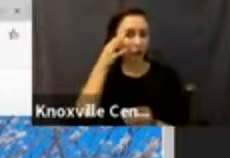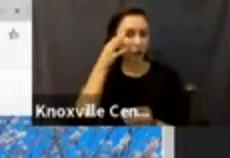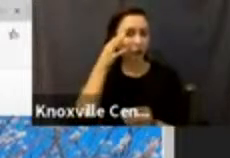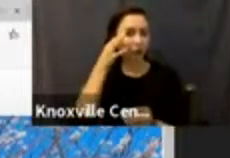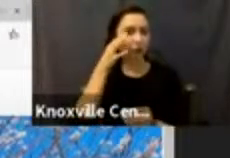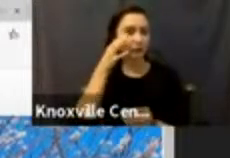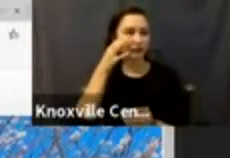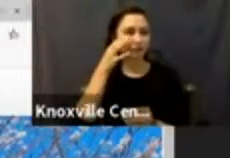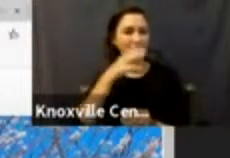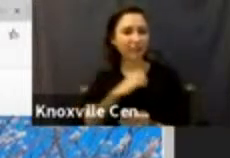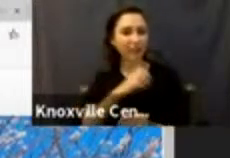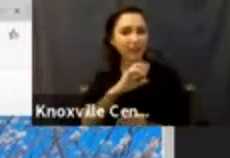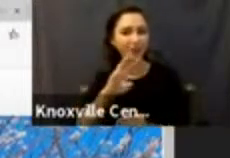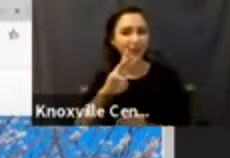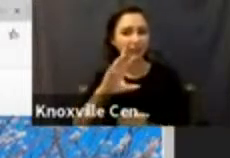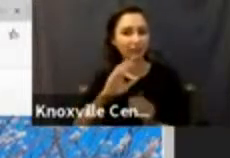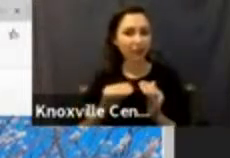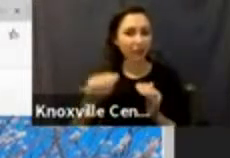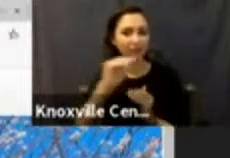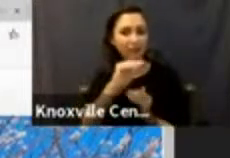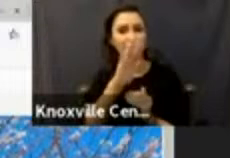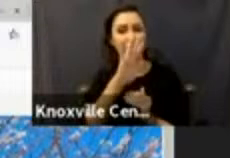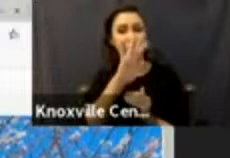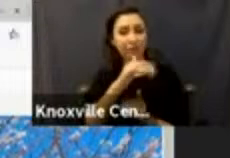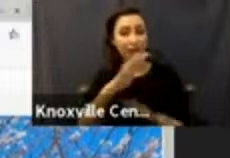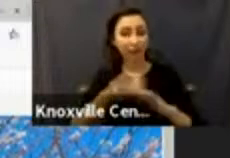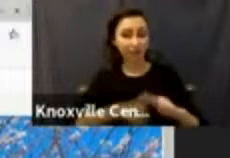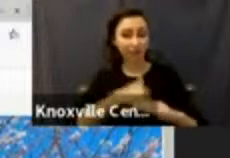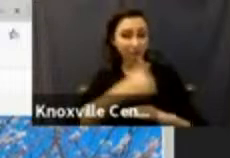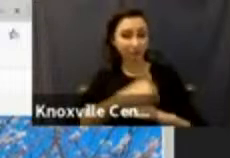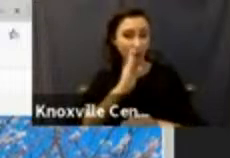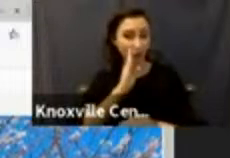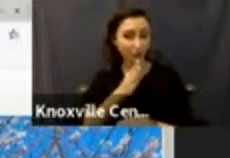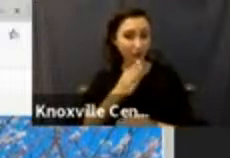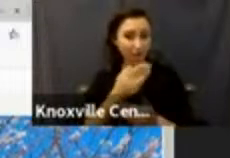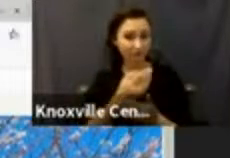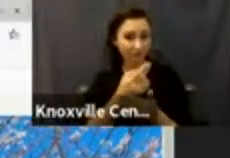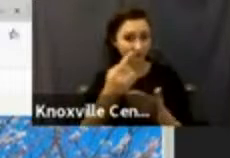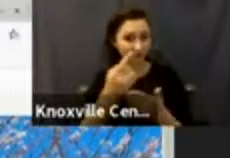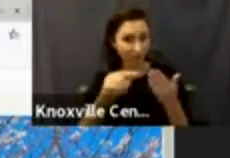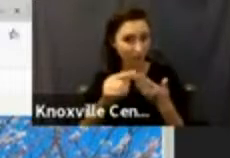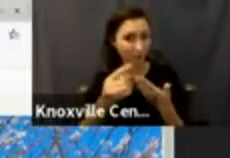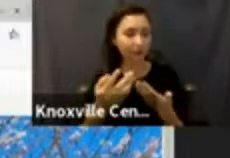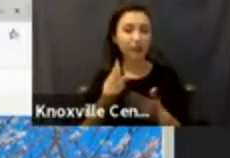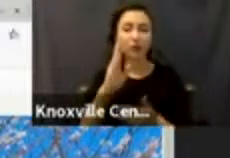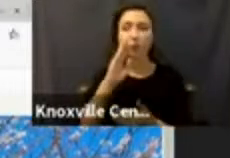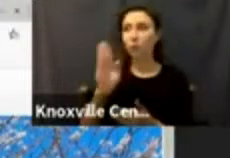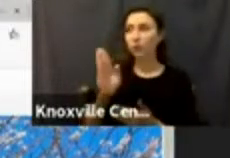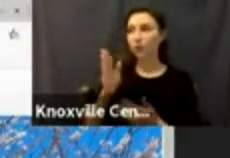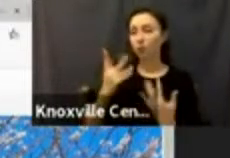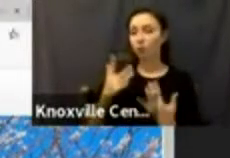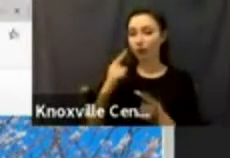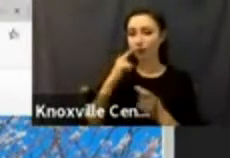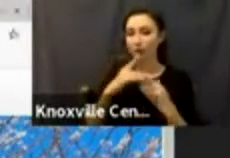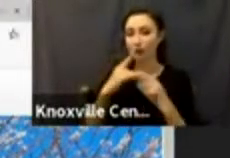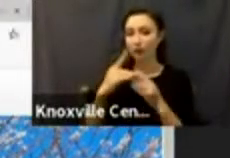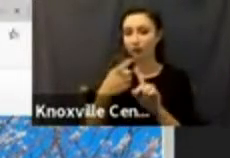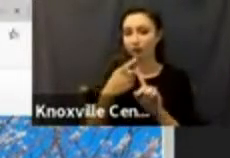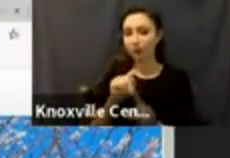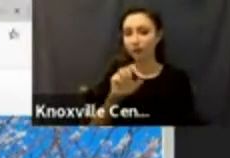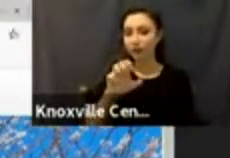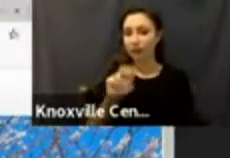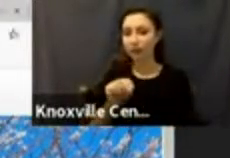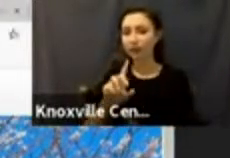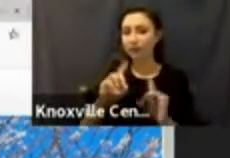will be implemented within the next couple of weeks here? We'll have to wait for guidance from the Tennessee Department of Health on that. They set